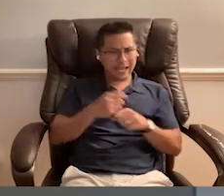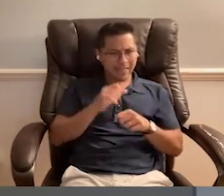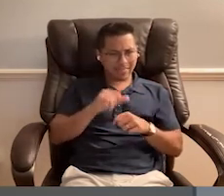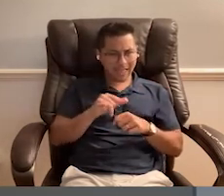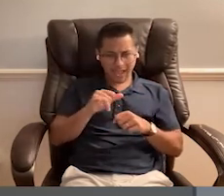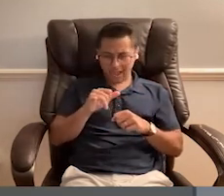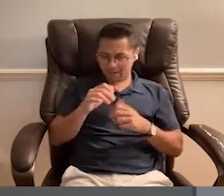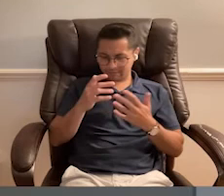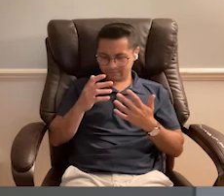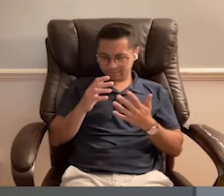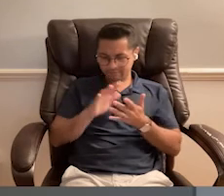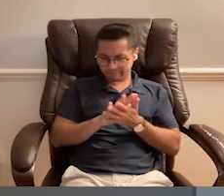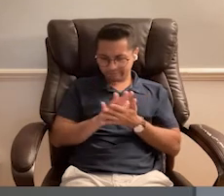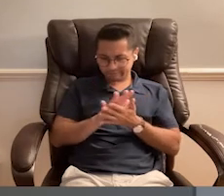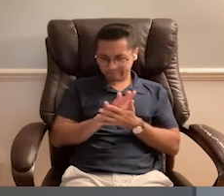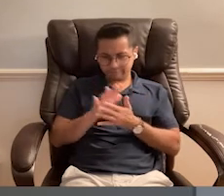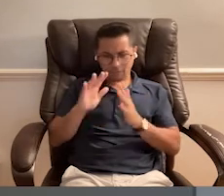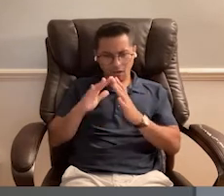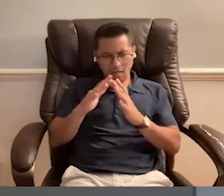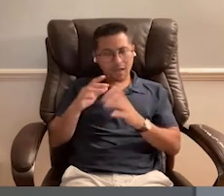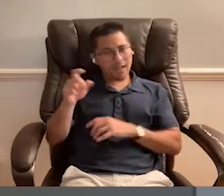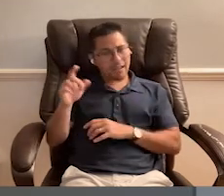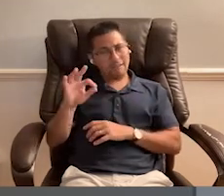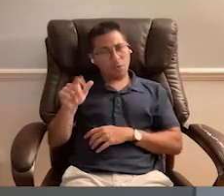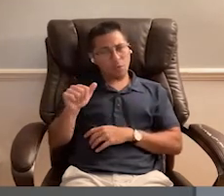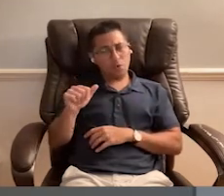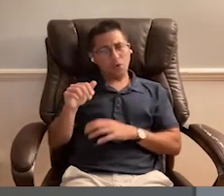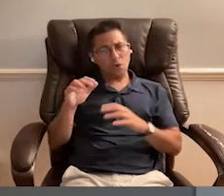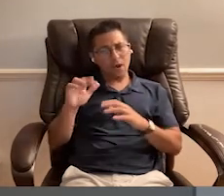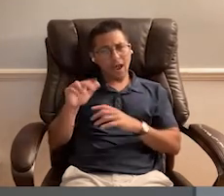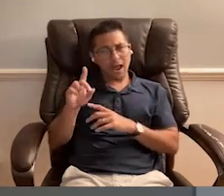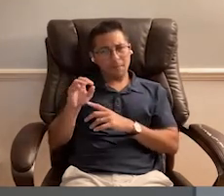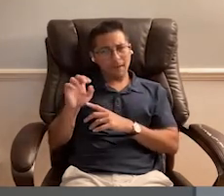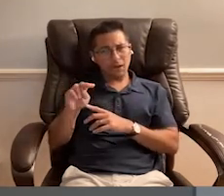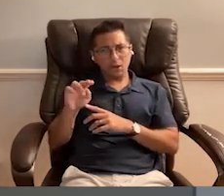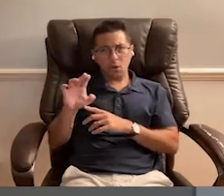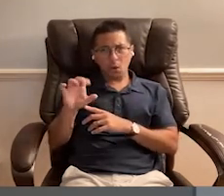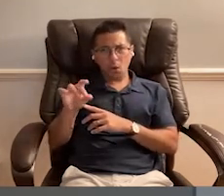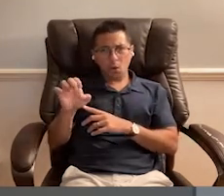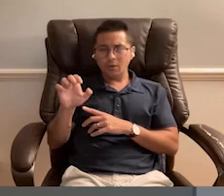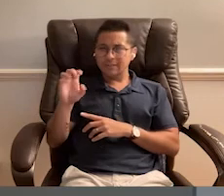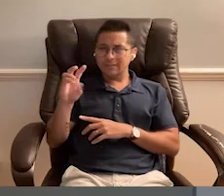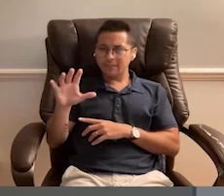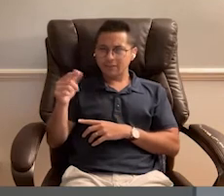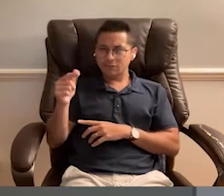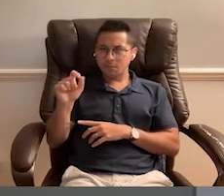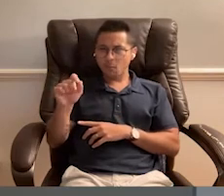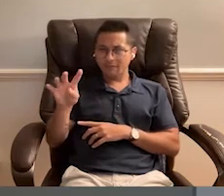Is there somewhere that I can get that to you? Is it online? It is online in the Florida Administrative